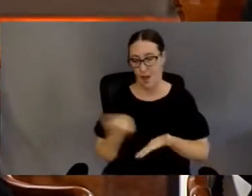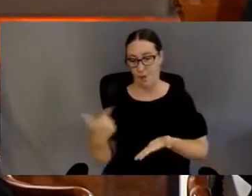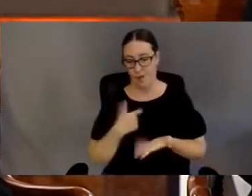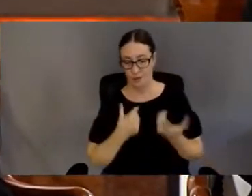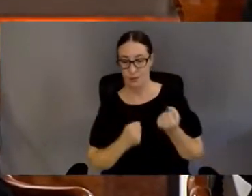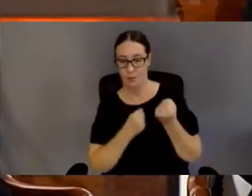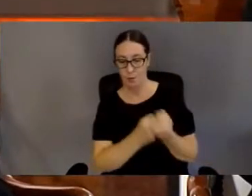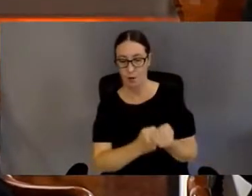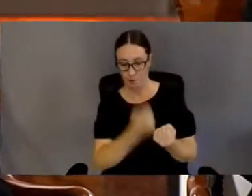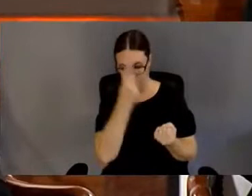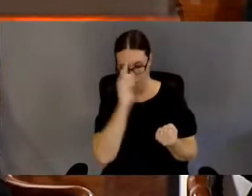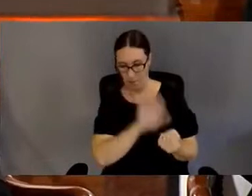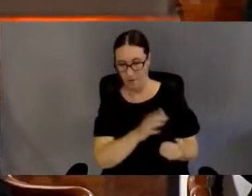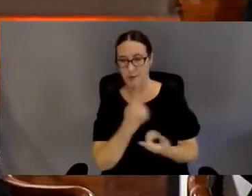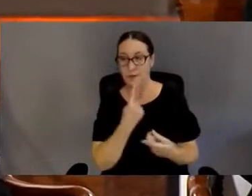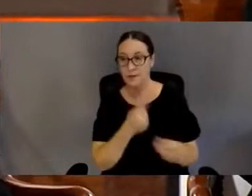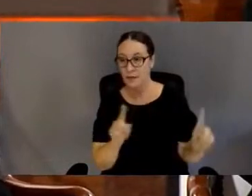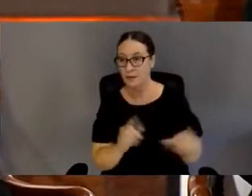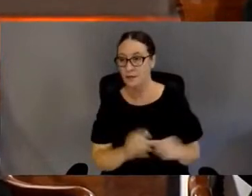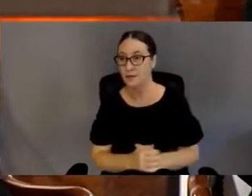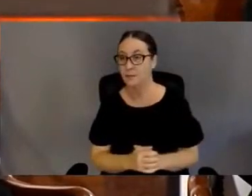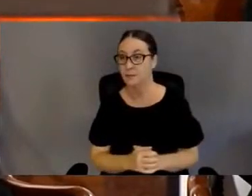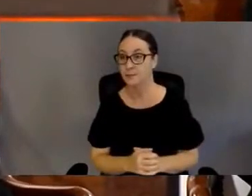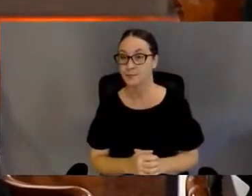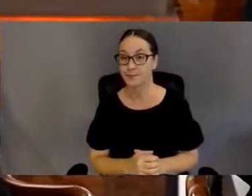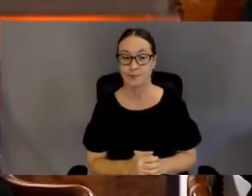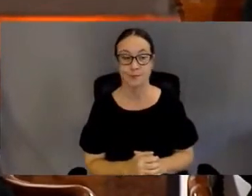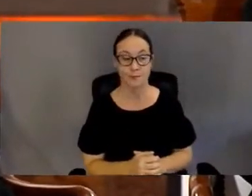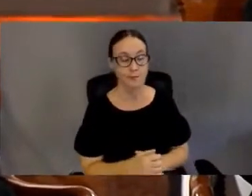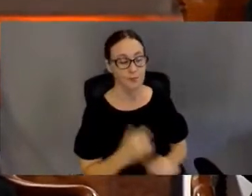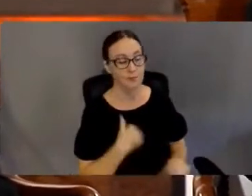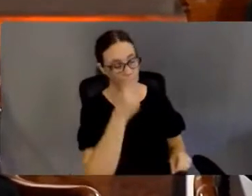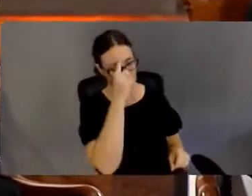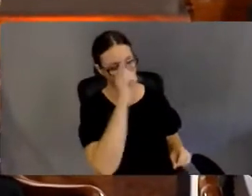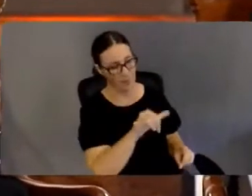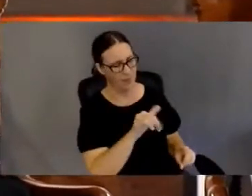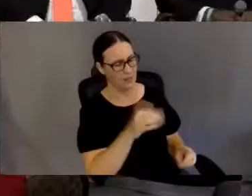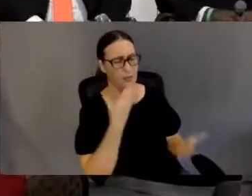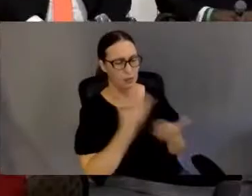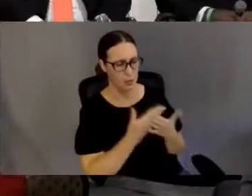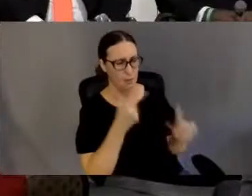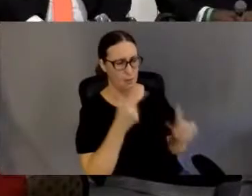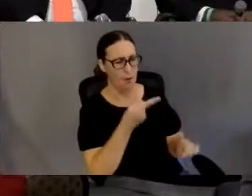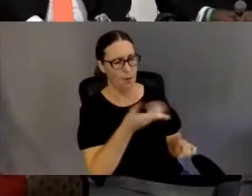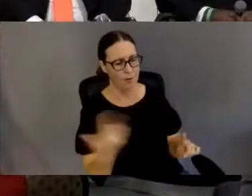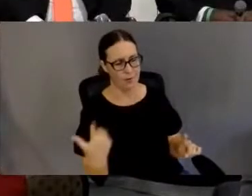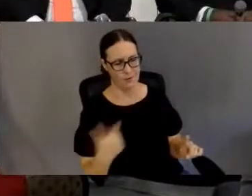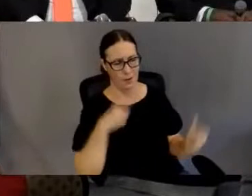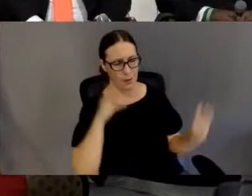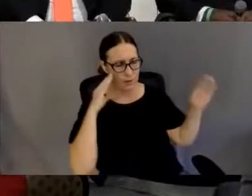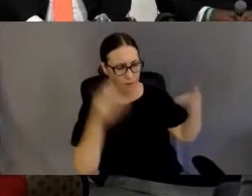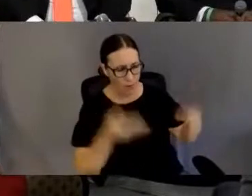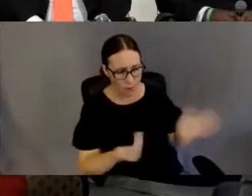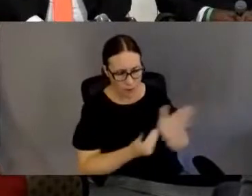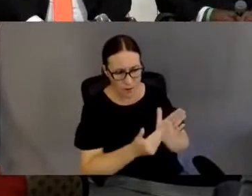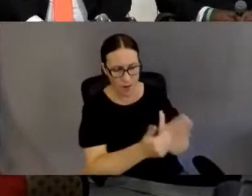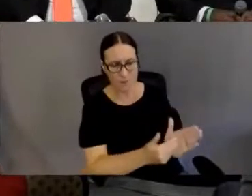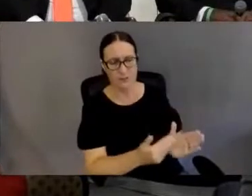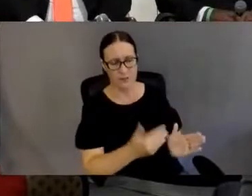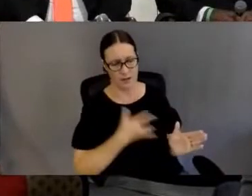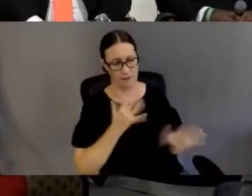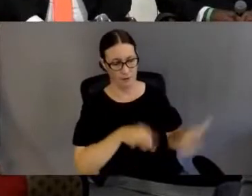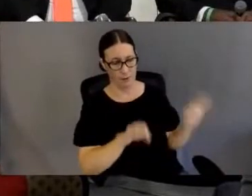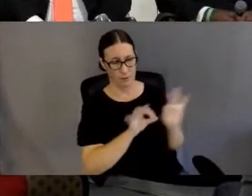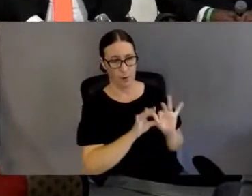local places. I think that's a great point, and I think one of the things that we focus on often, and I think is important, is making sure that we get